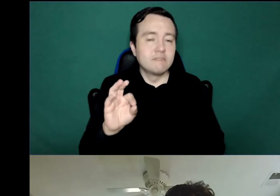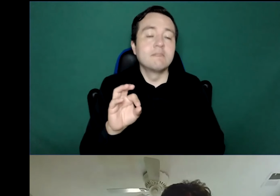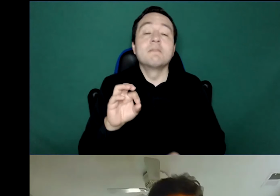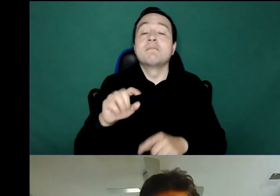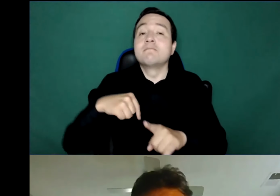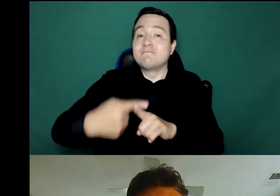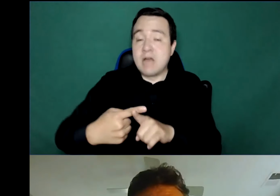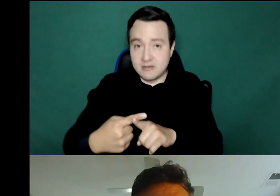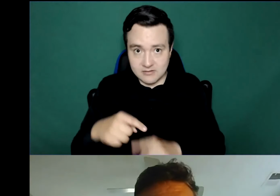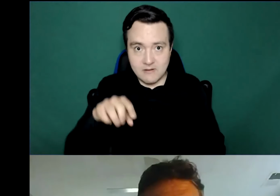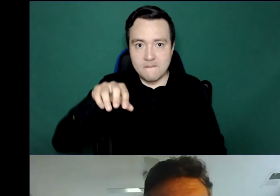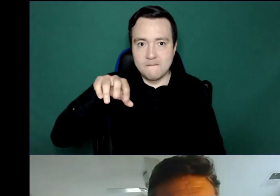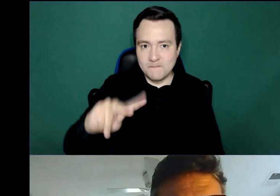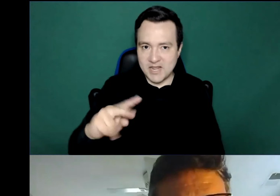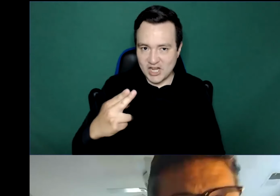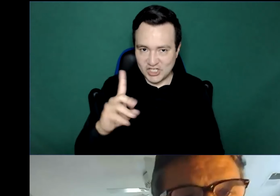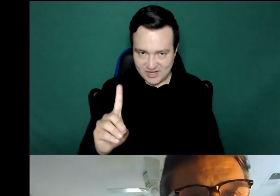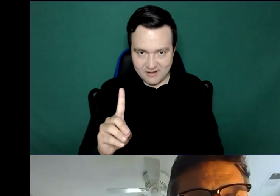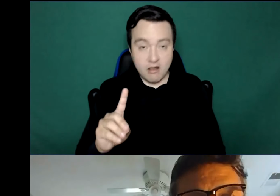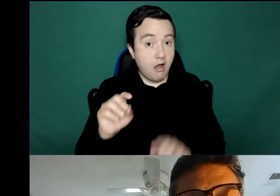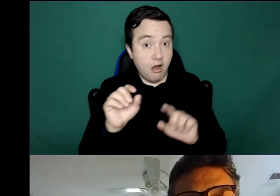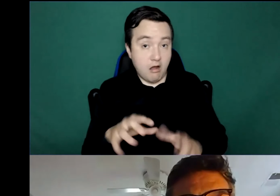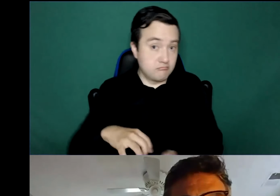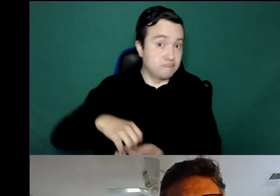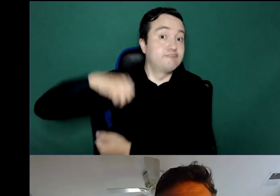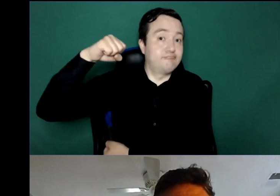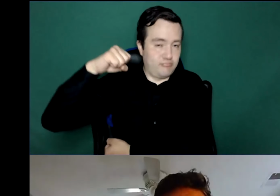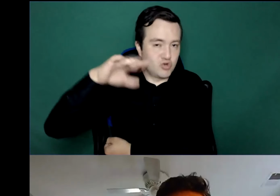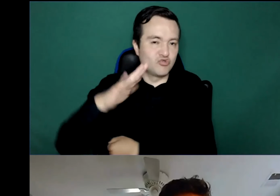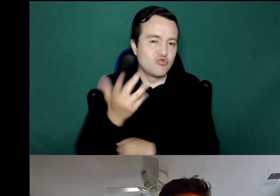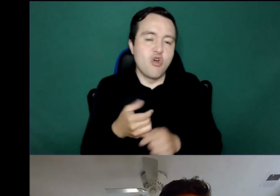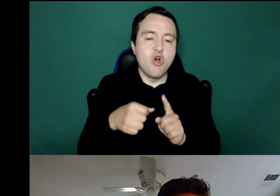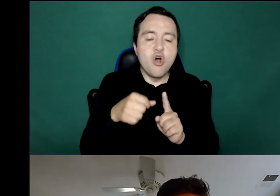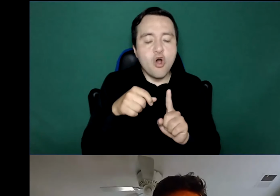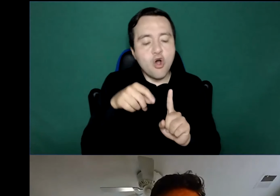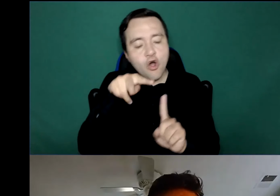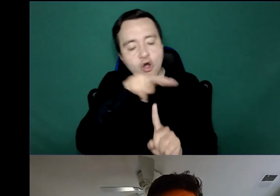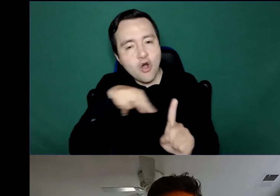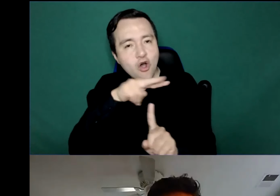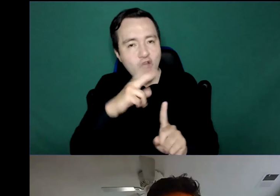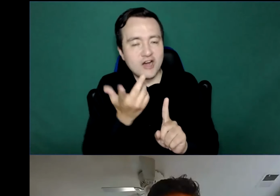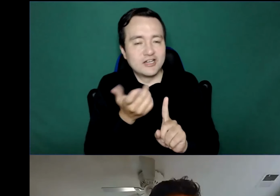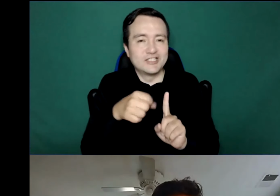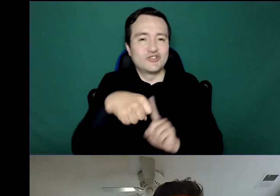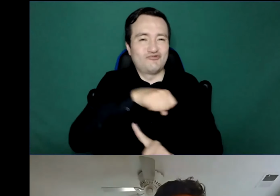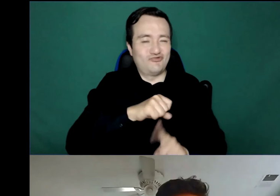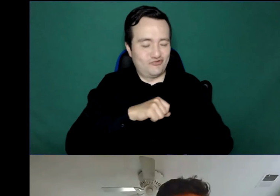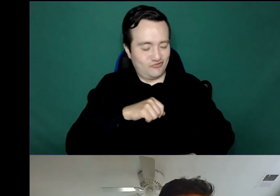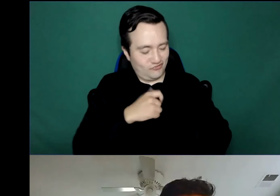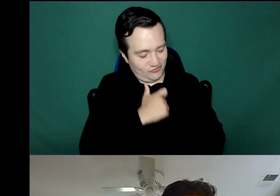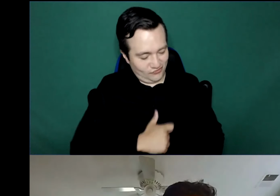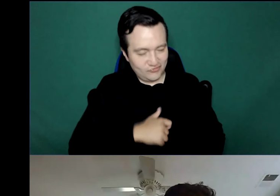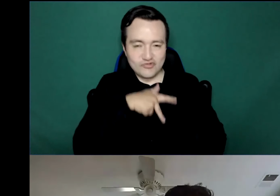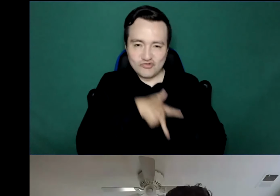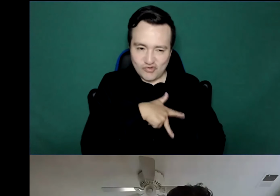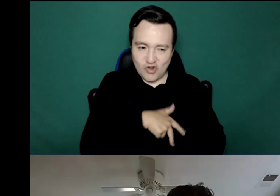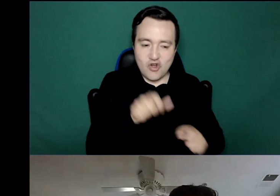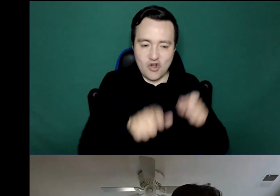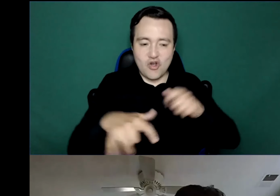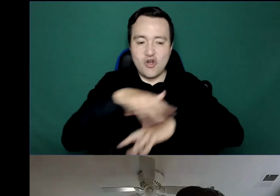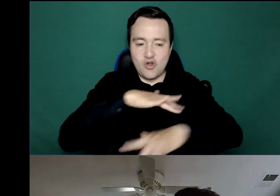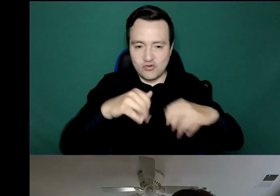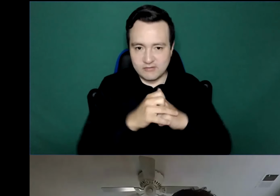the regional agenda of PAHO's technical cooperation in the measurement and strengthening of the essential public health functions in the Americas.